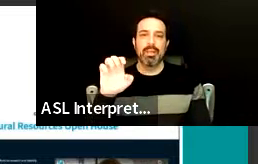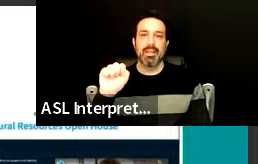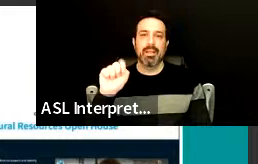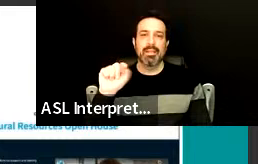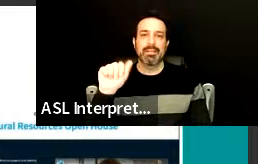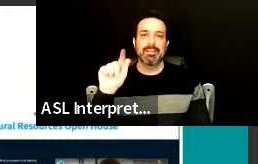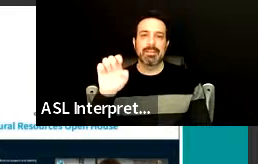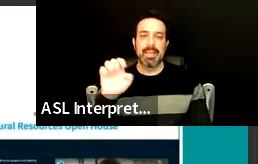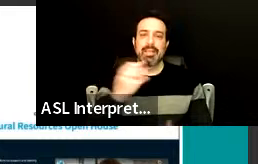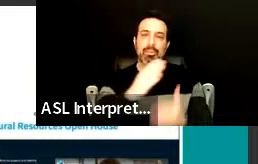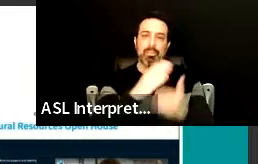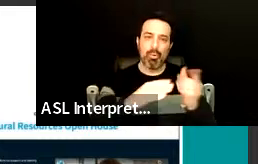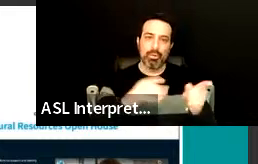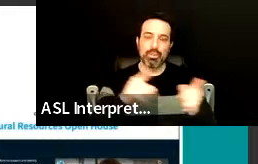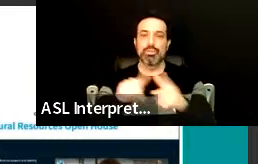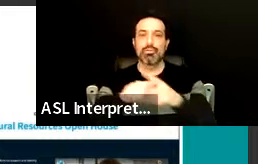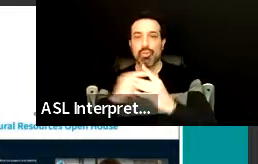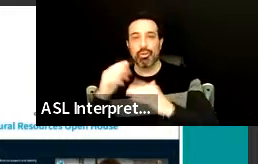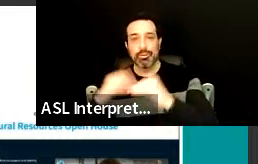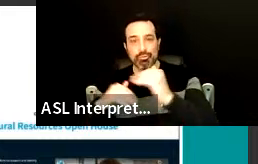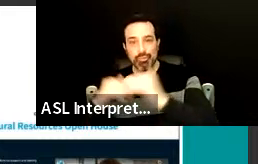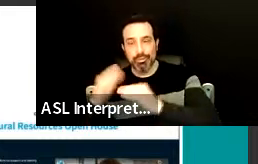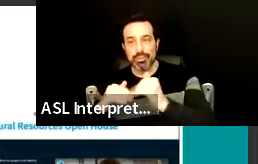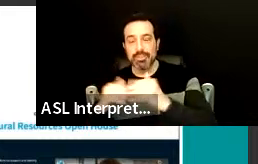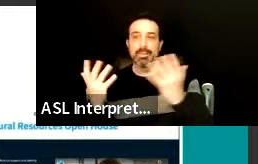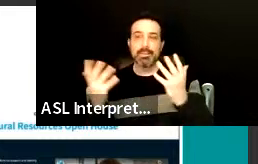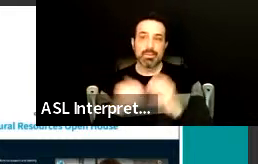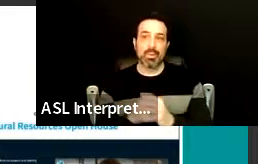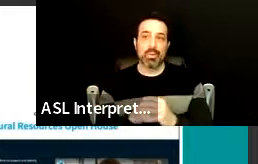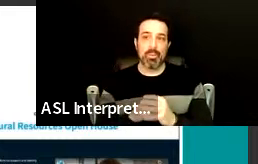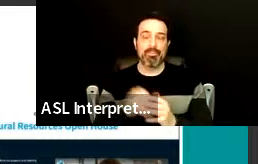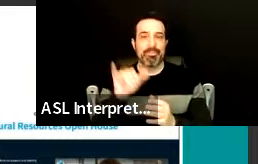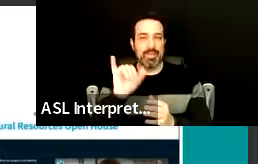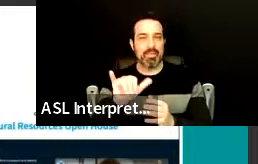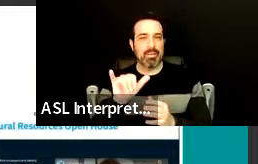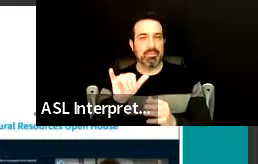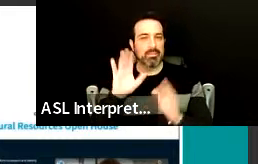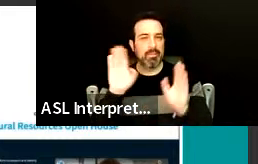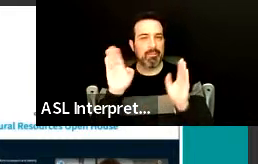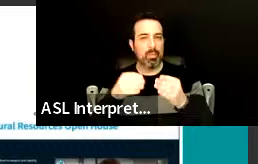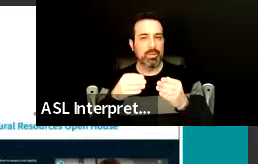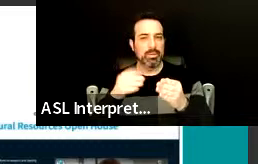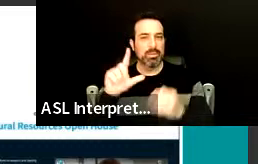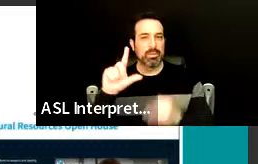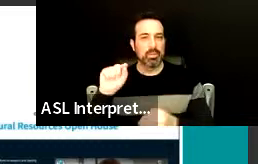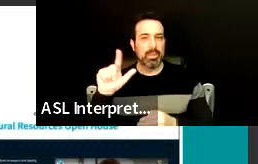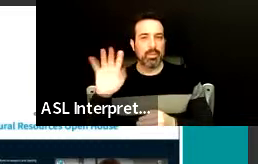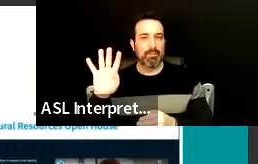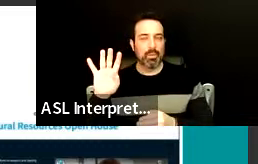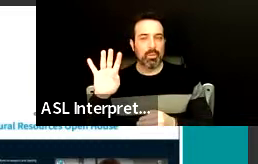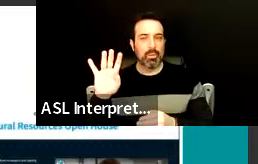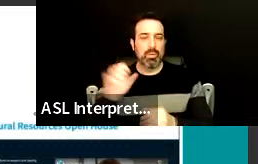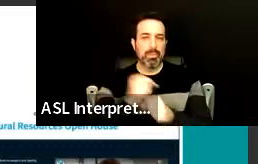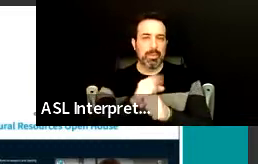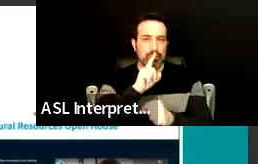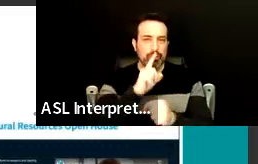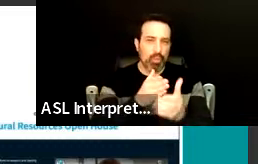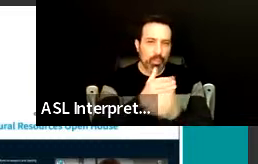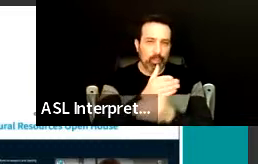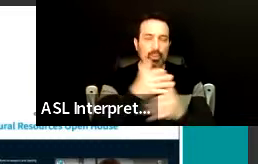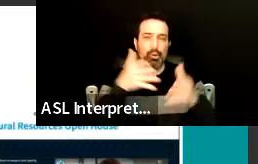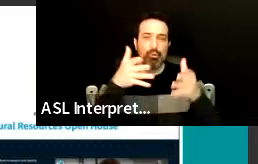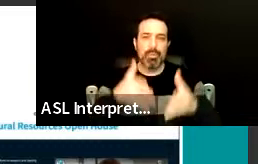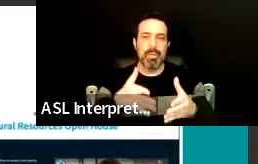You can start construction. So that's the focus in 2024, is getting through the remainder